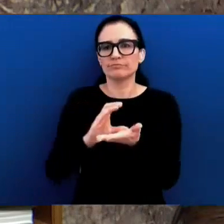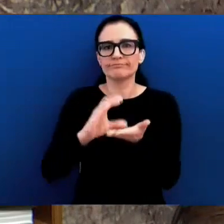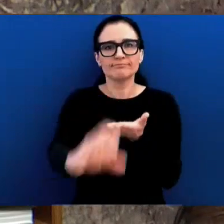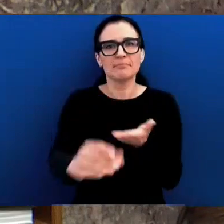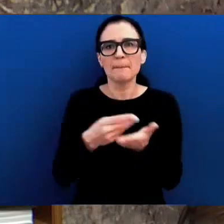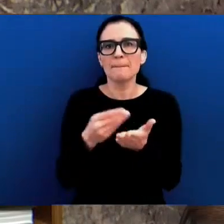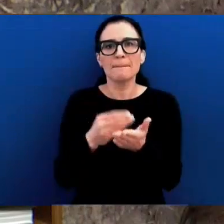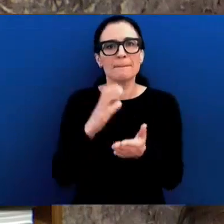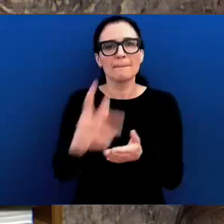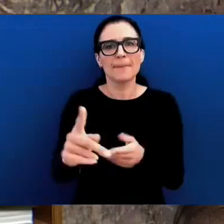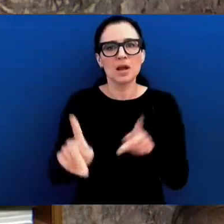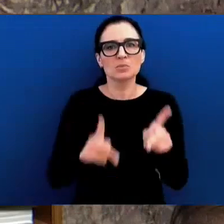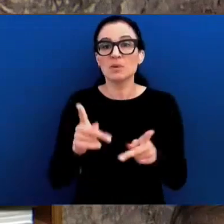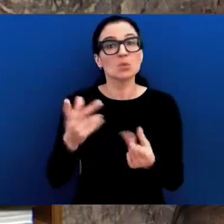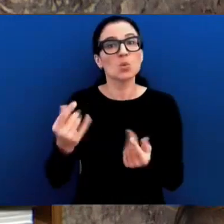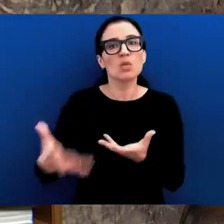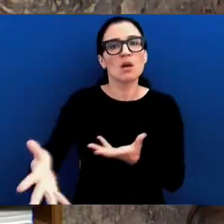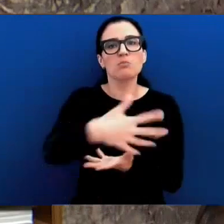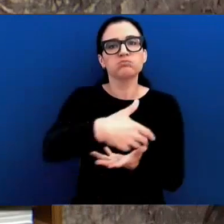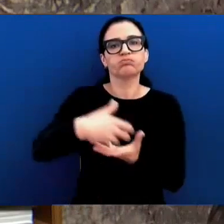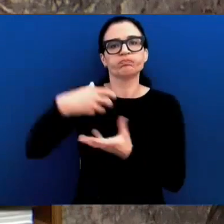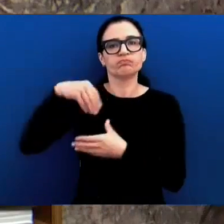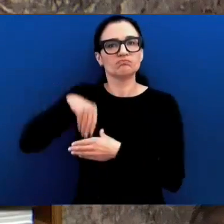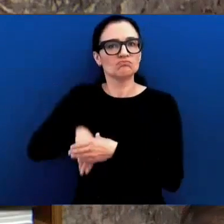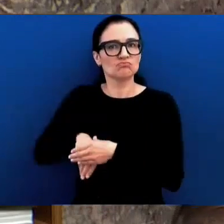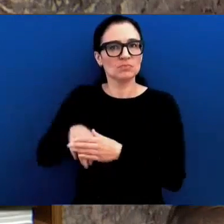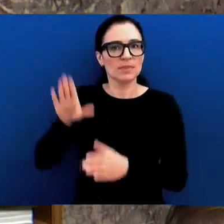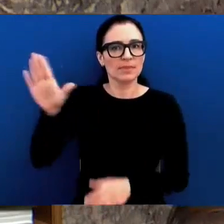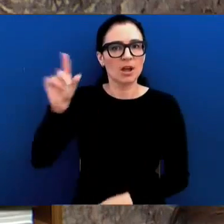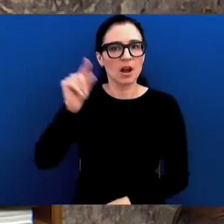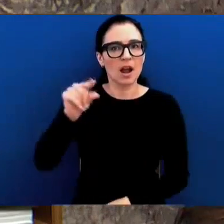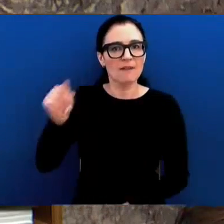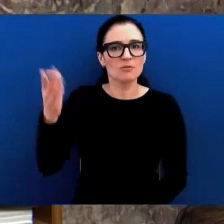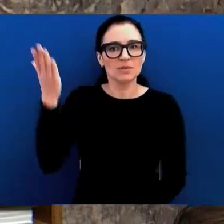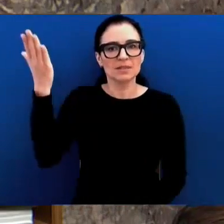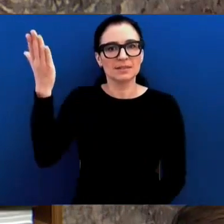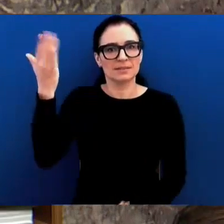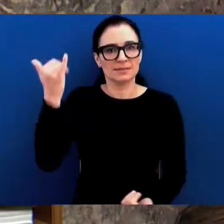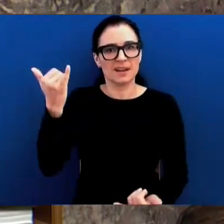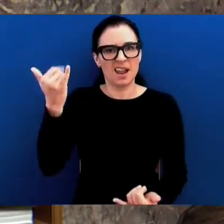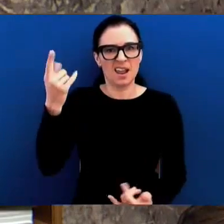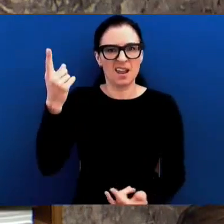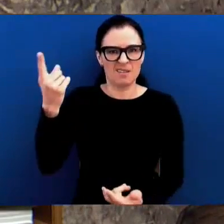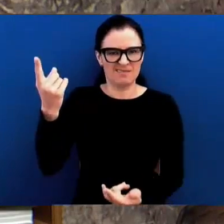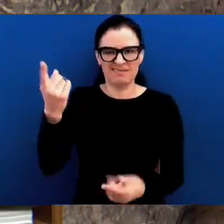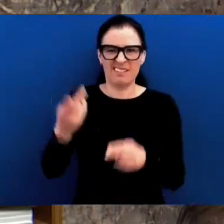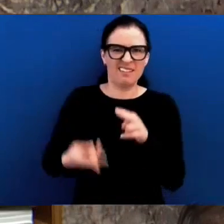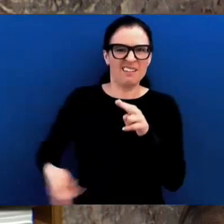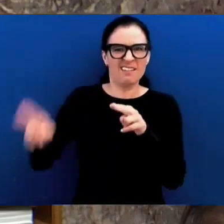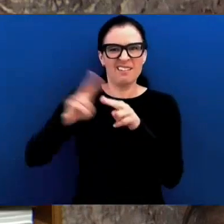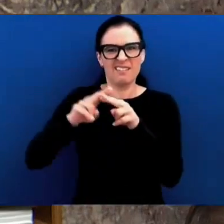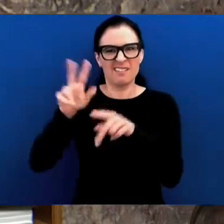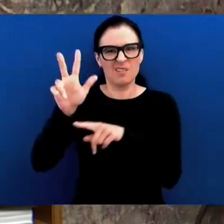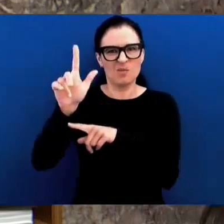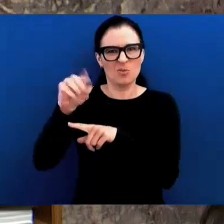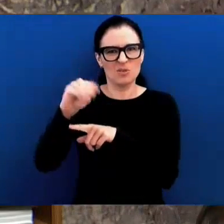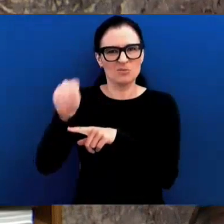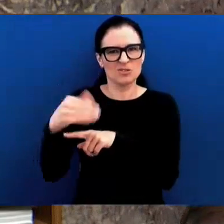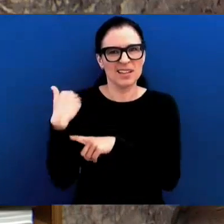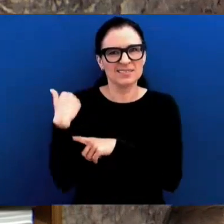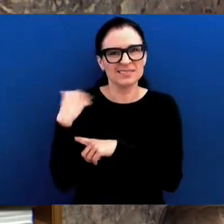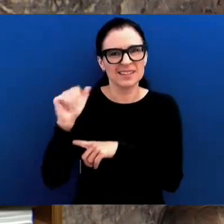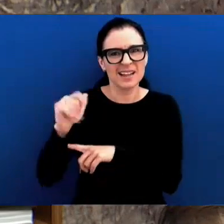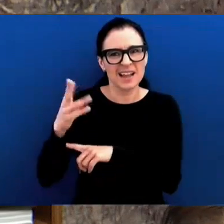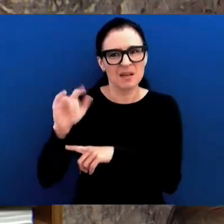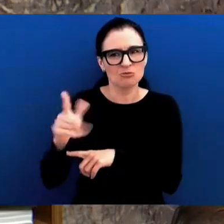than doubled it. Now they want to triple it, and they just increased it 23% on April the 1st. That's their record, Mr. Speaker. But